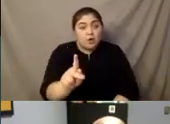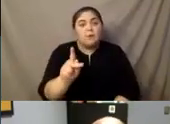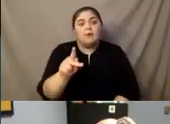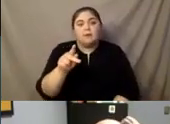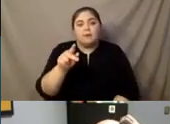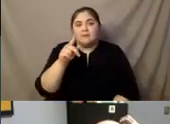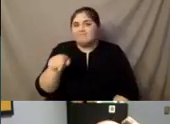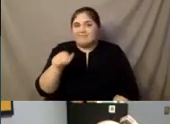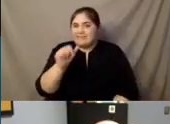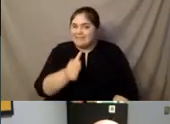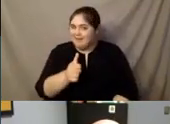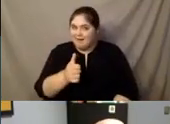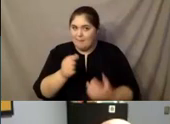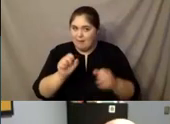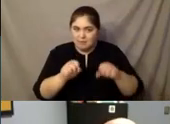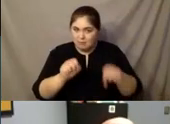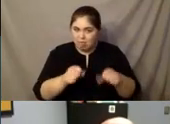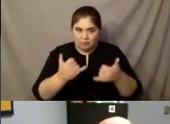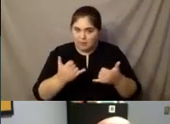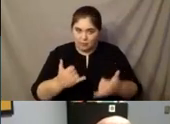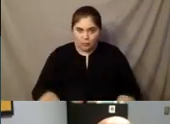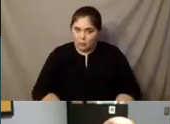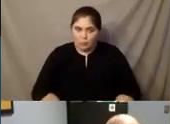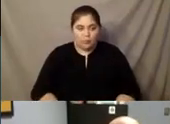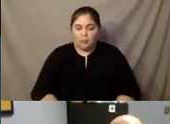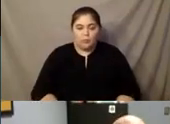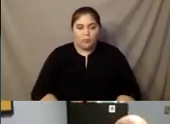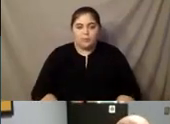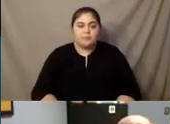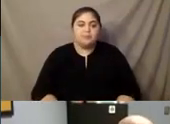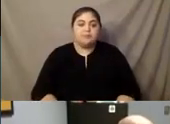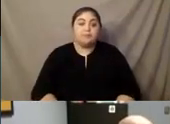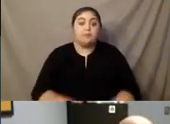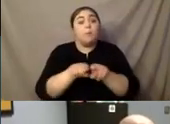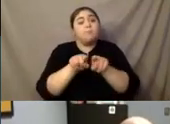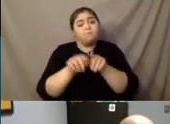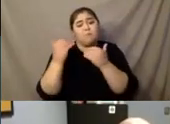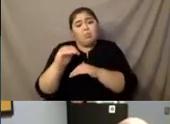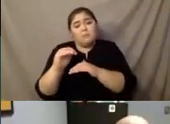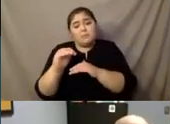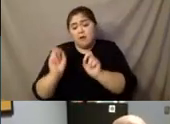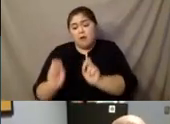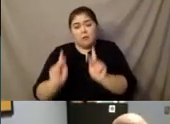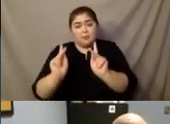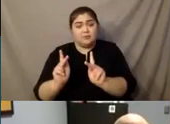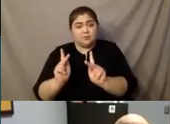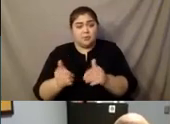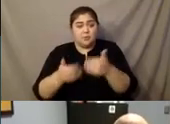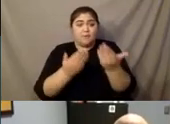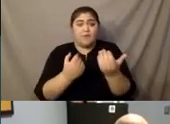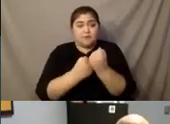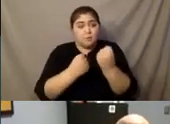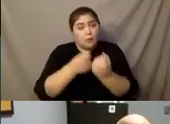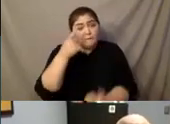that's probably not going to be possible right now. That also limits our opportunity to actually provide support to the